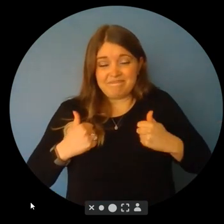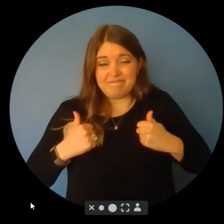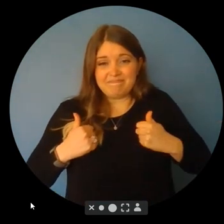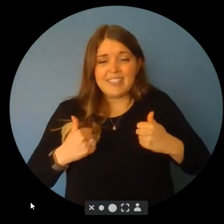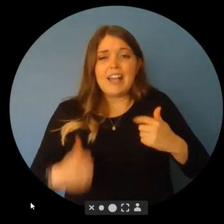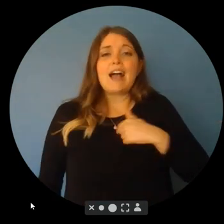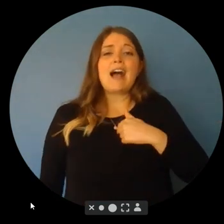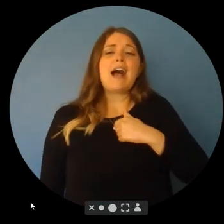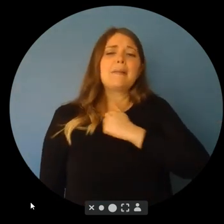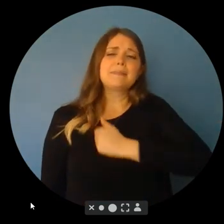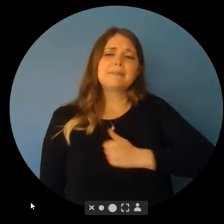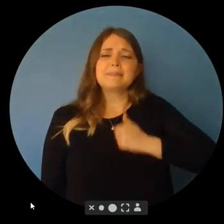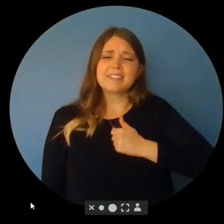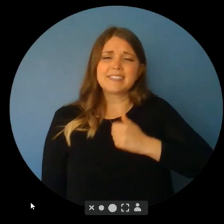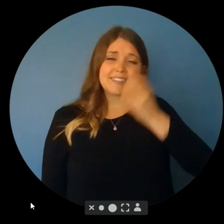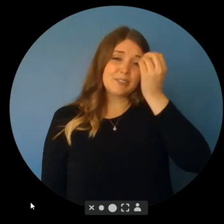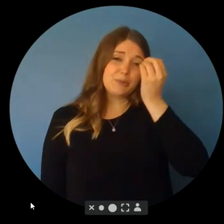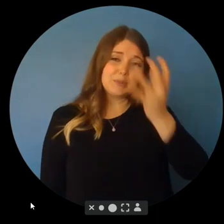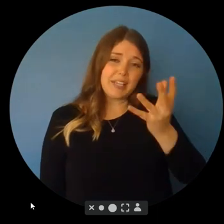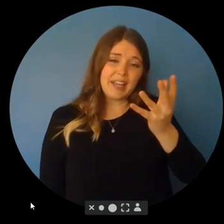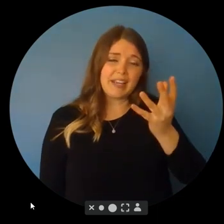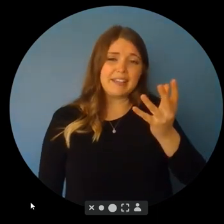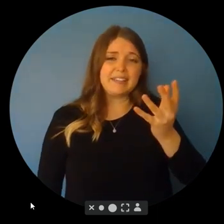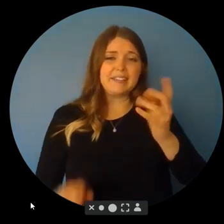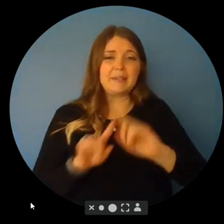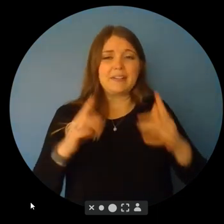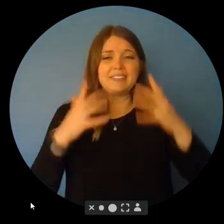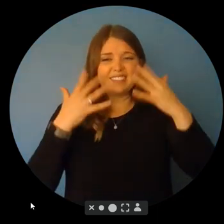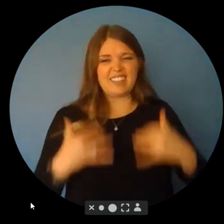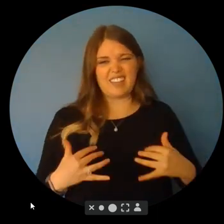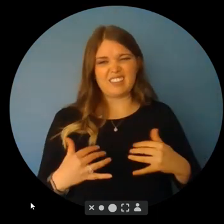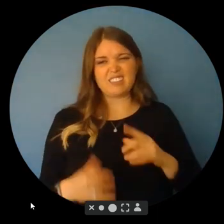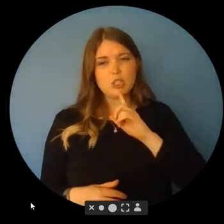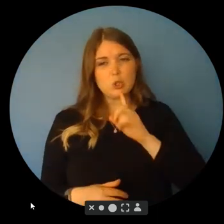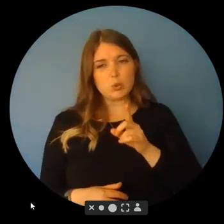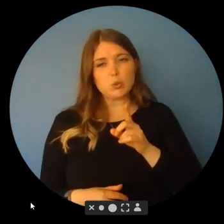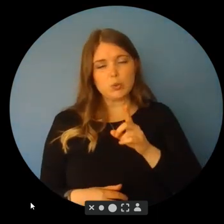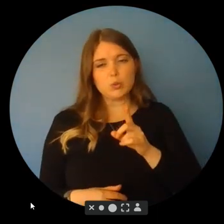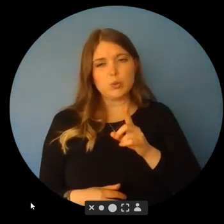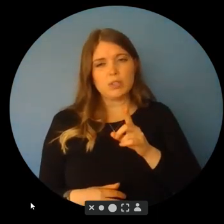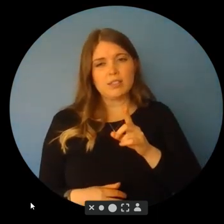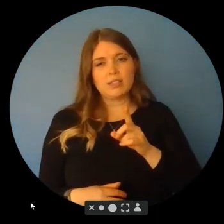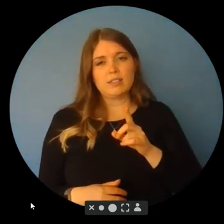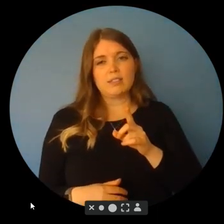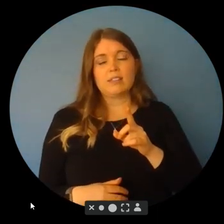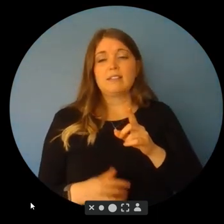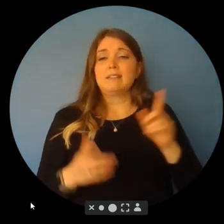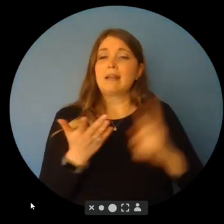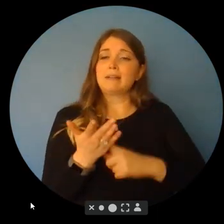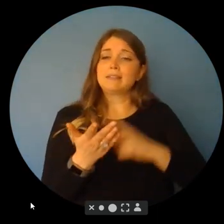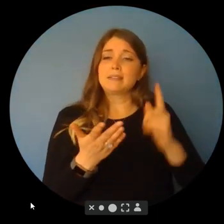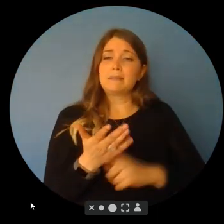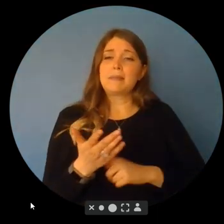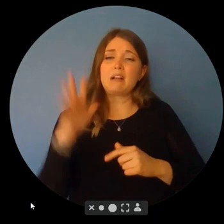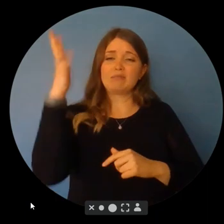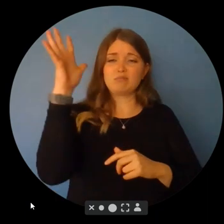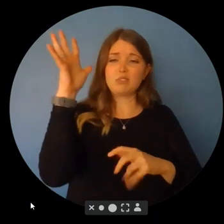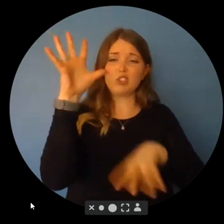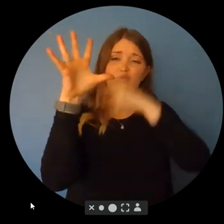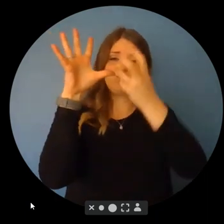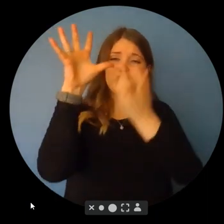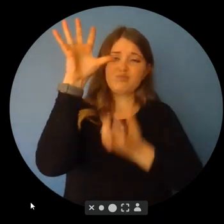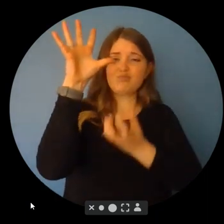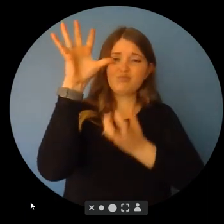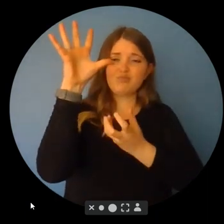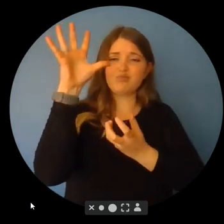I'm sorry to say so, but sadly it's true that hang-ups and hang-ups